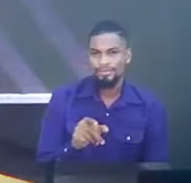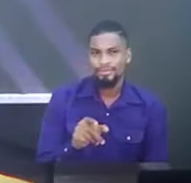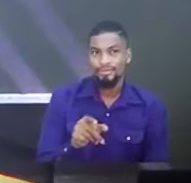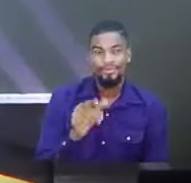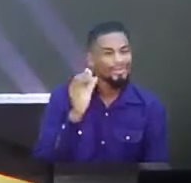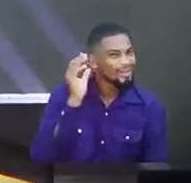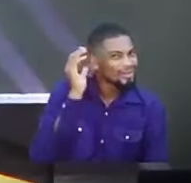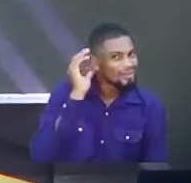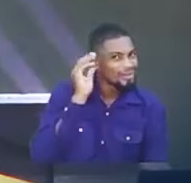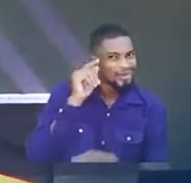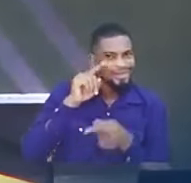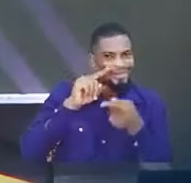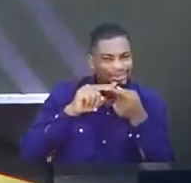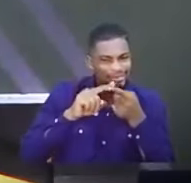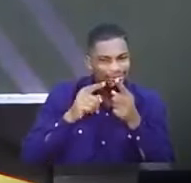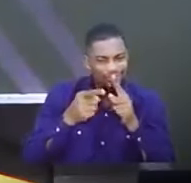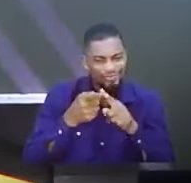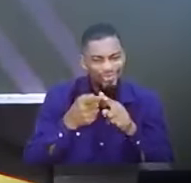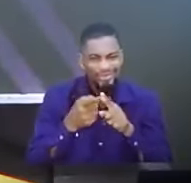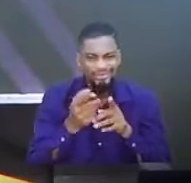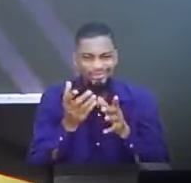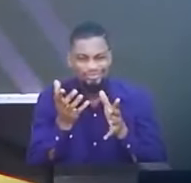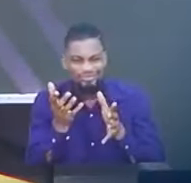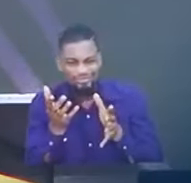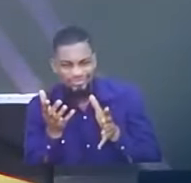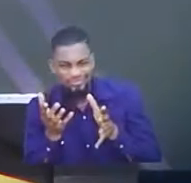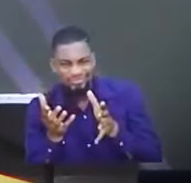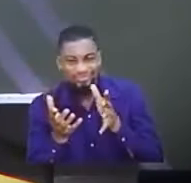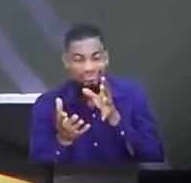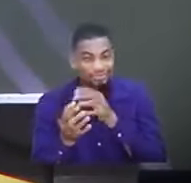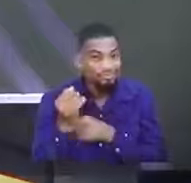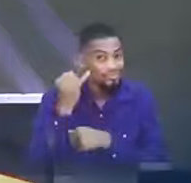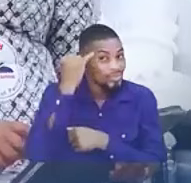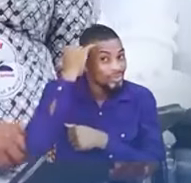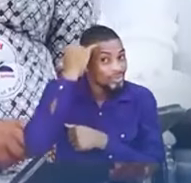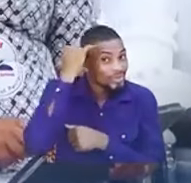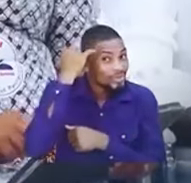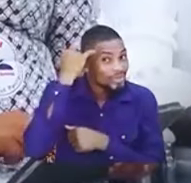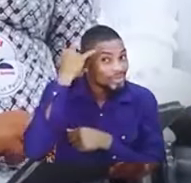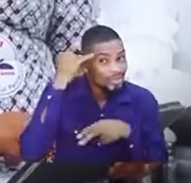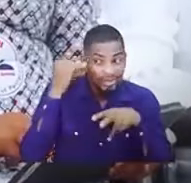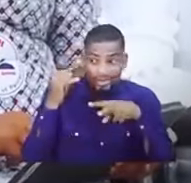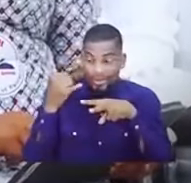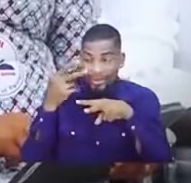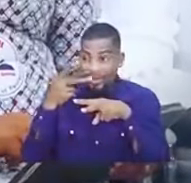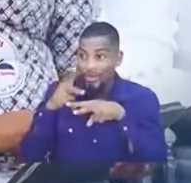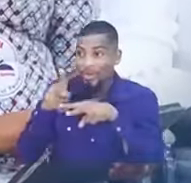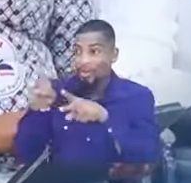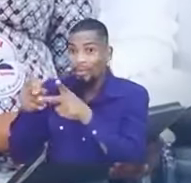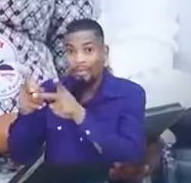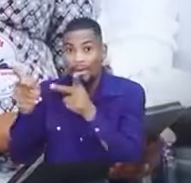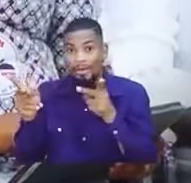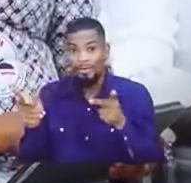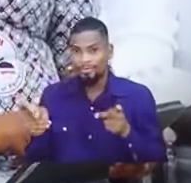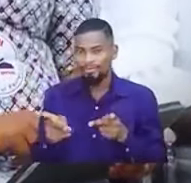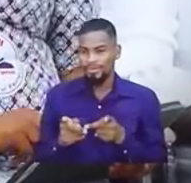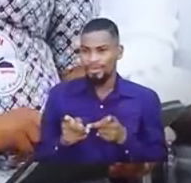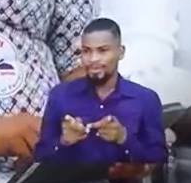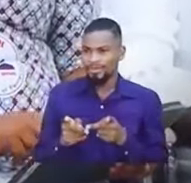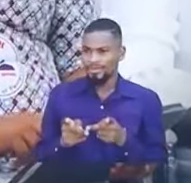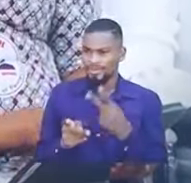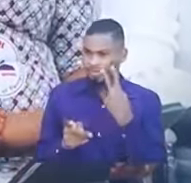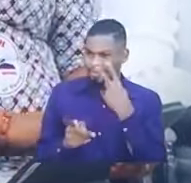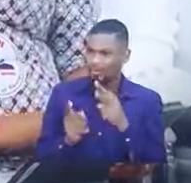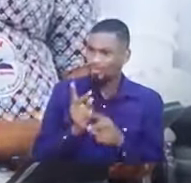cousin, Jonadab, came to the palace one day and saw Amnon look worn.